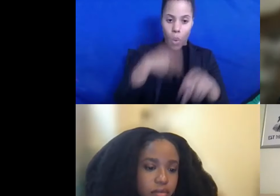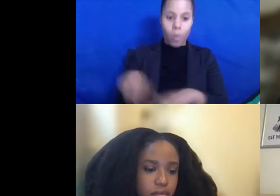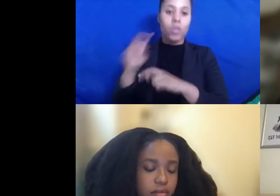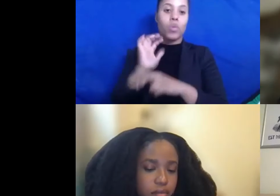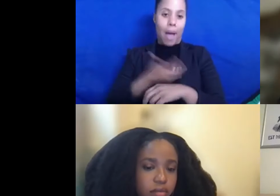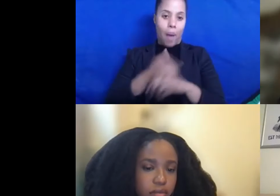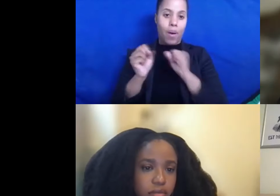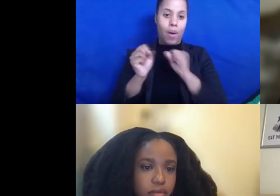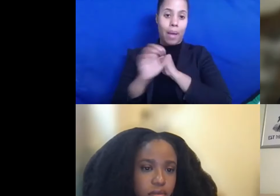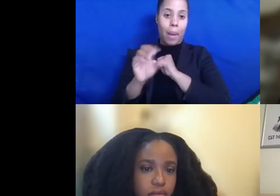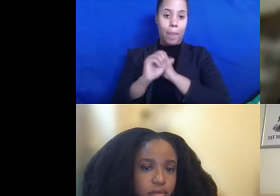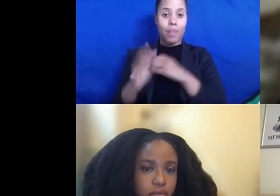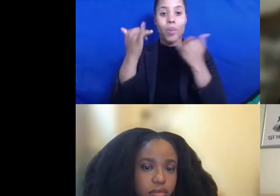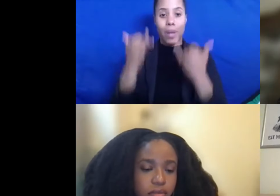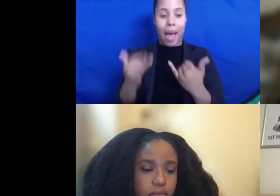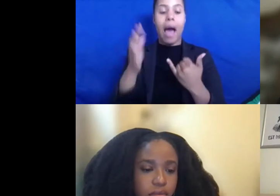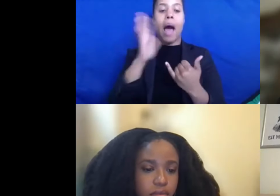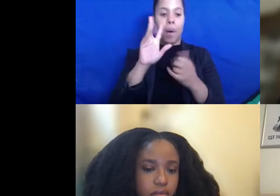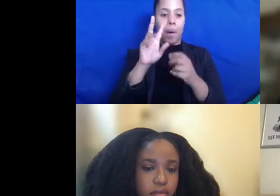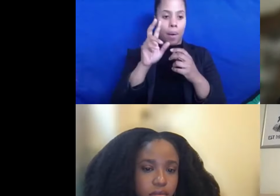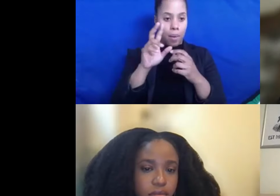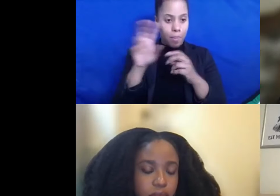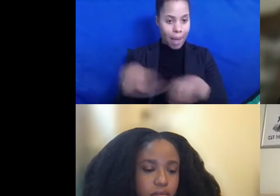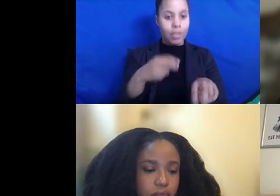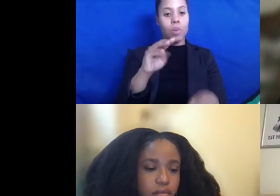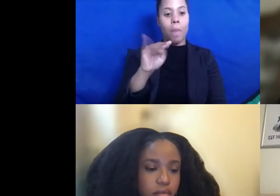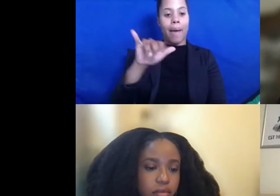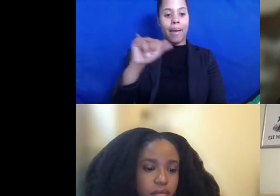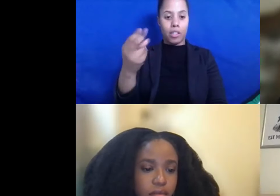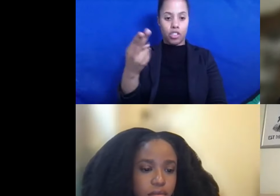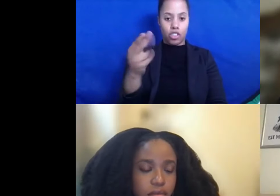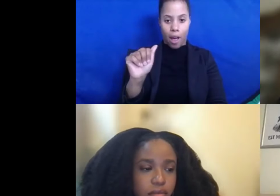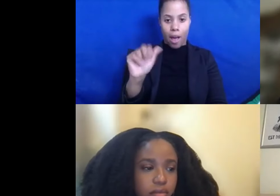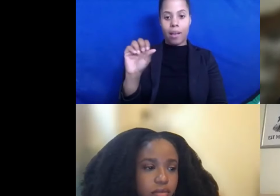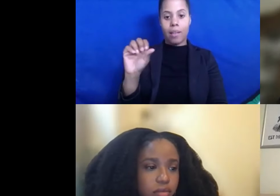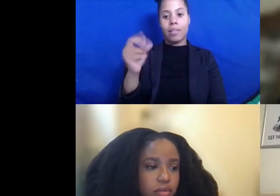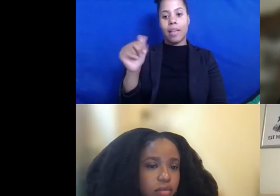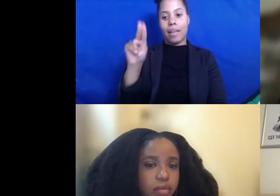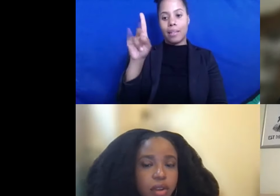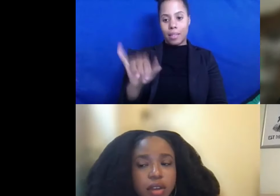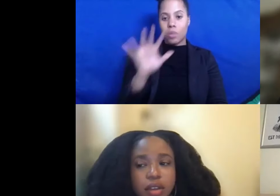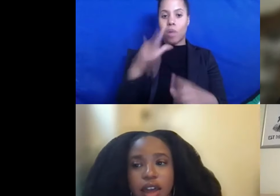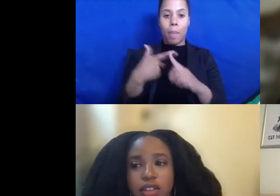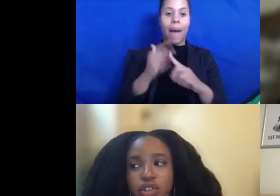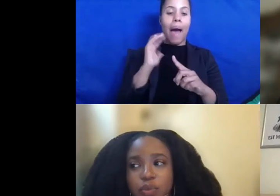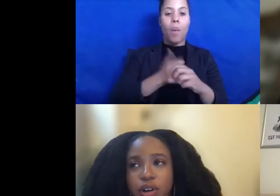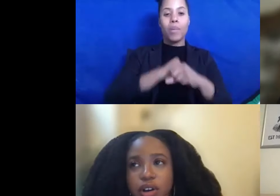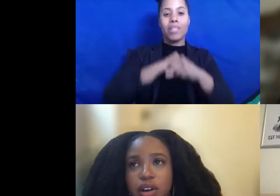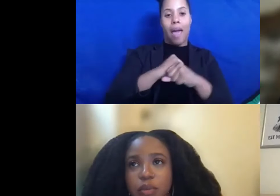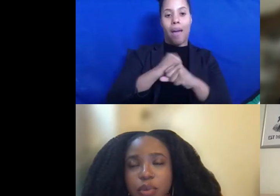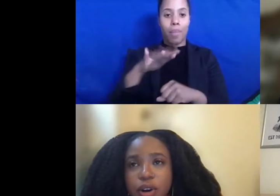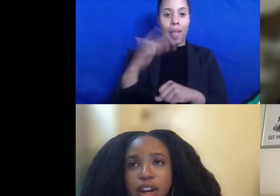that, I'm gonna pass it to Myaisha and Sandy to talk about our Protect Black Dissent campaign. Yeah, that's